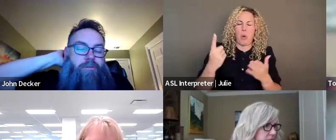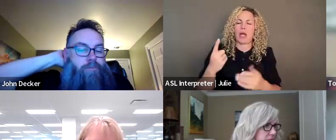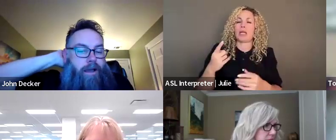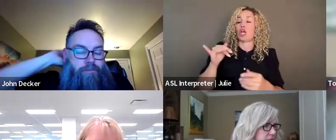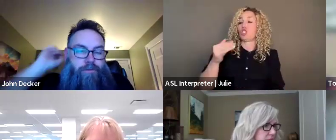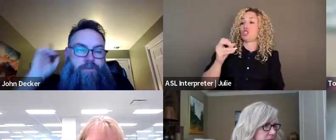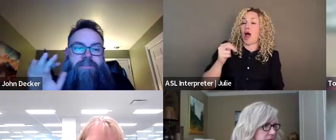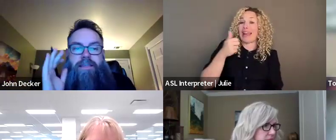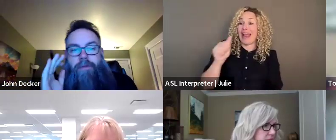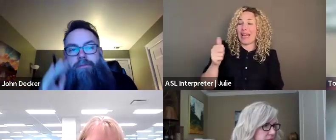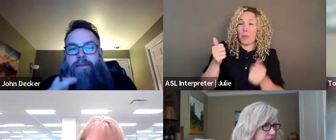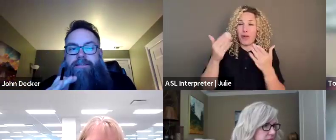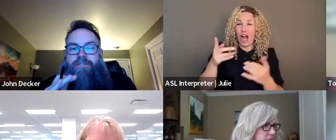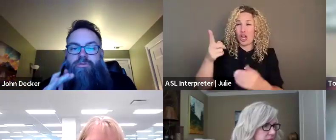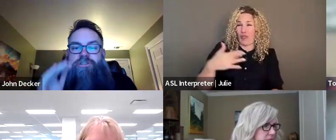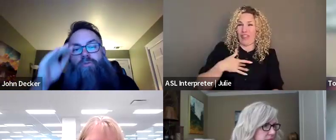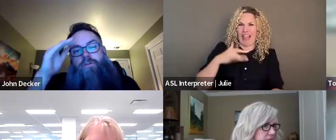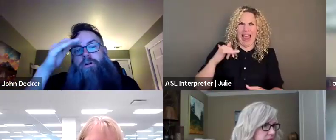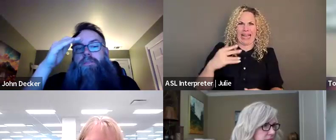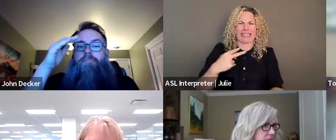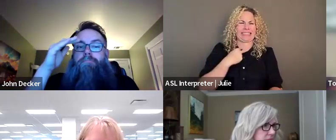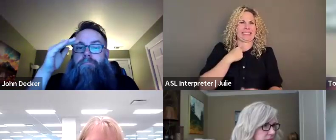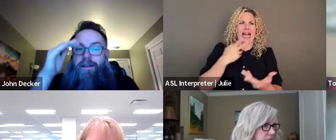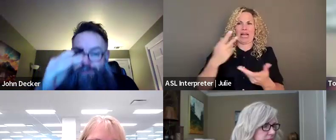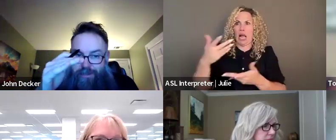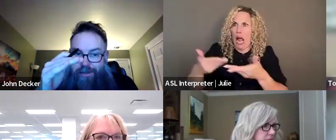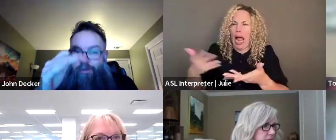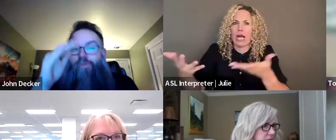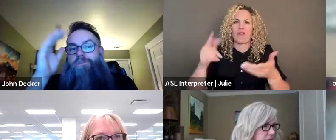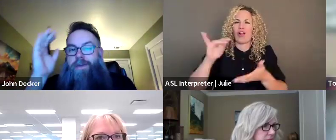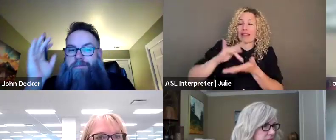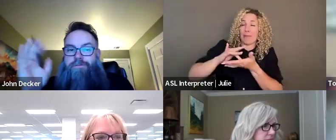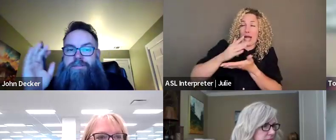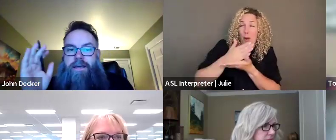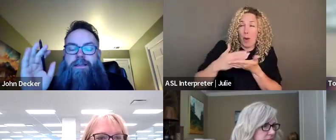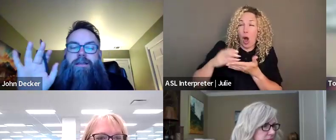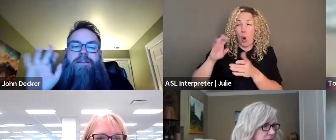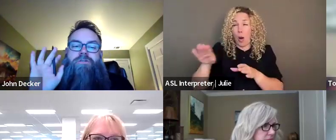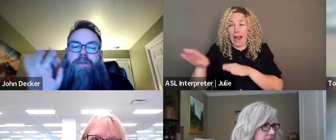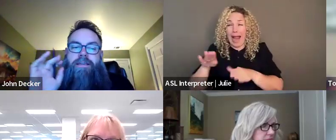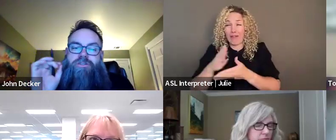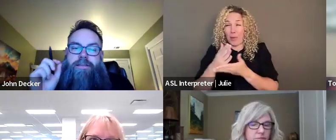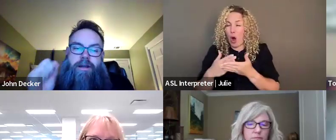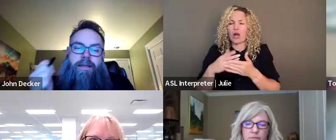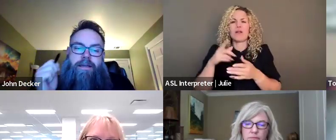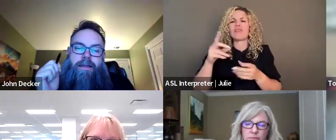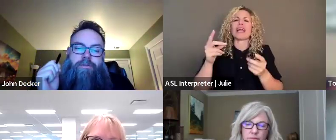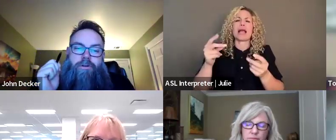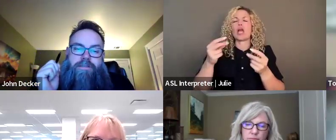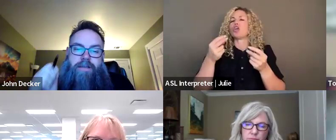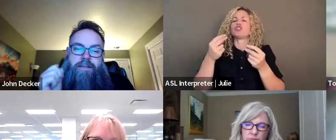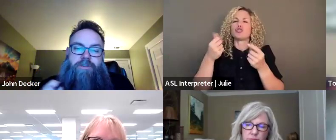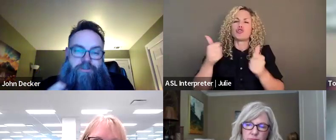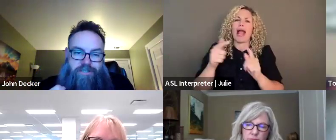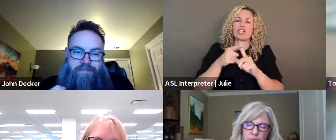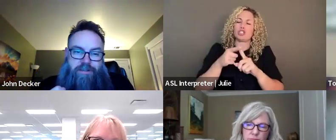any provider that feels like they may be in that situation, whether on the medical side or the behavioral side, to immediately try to connect with